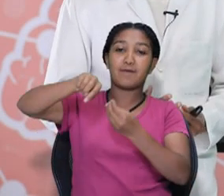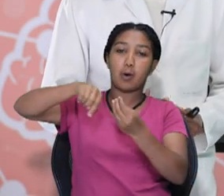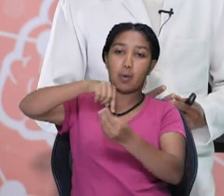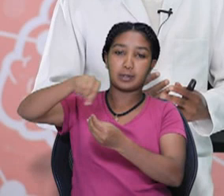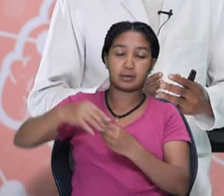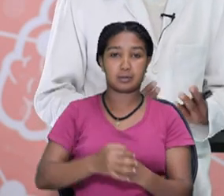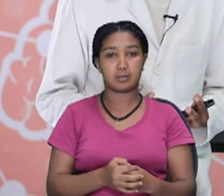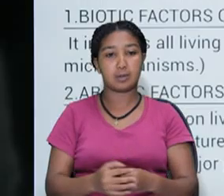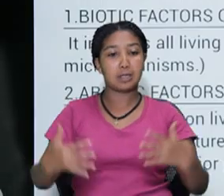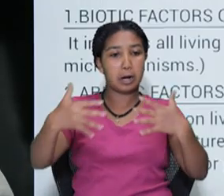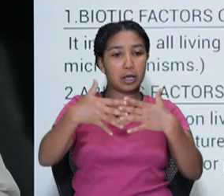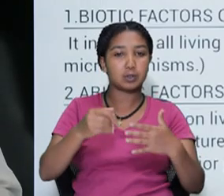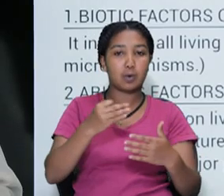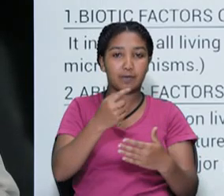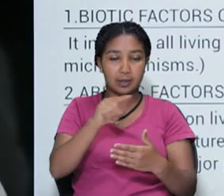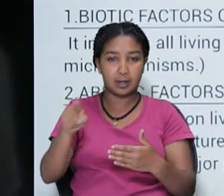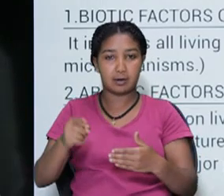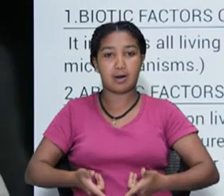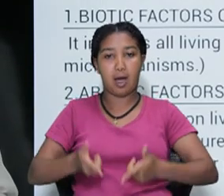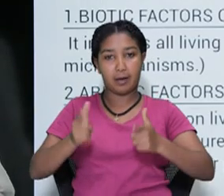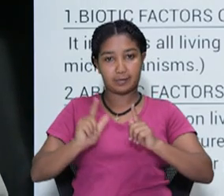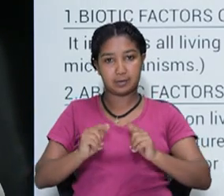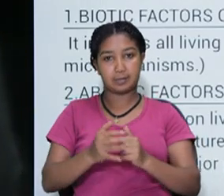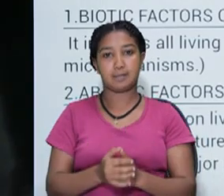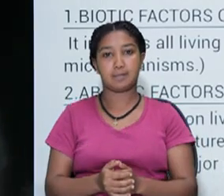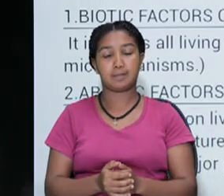along with the relationship of their lives.